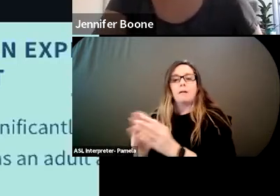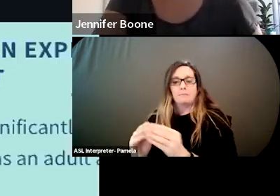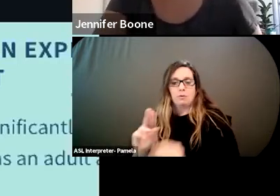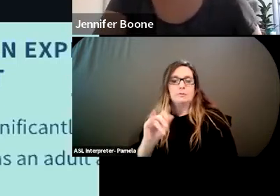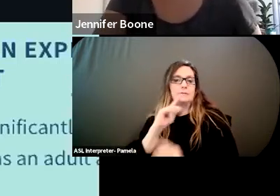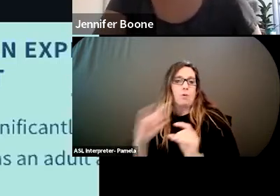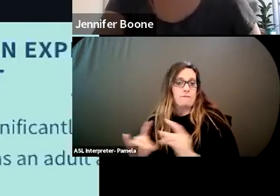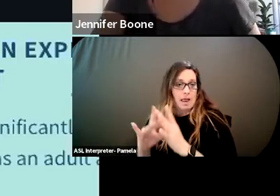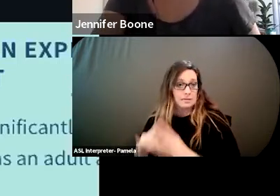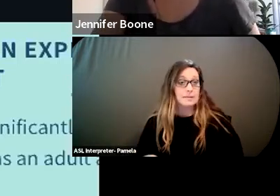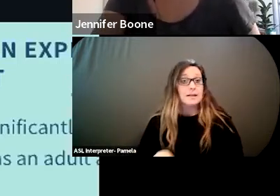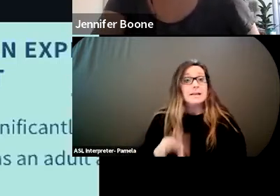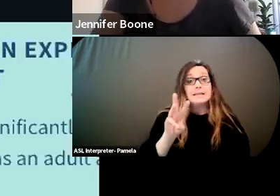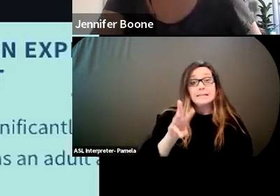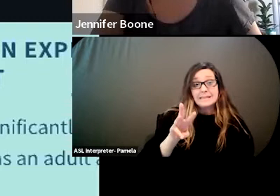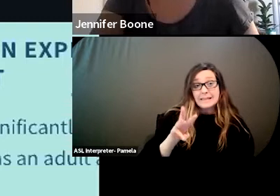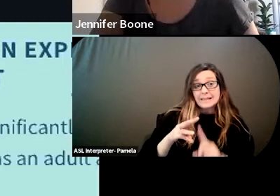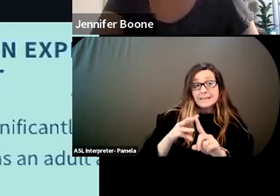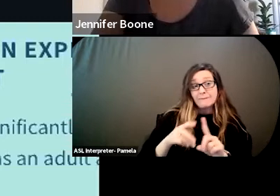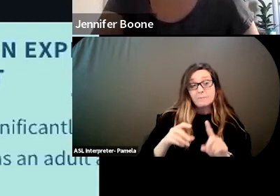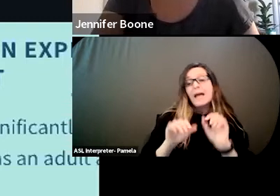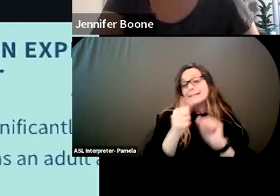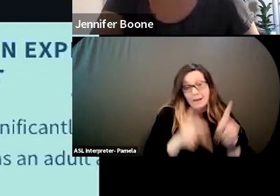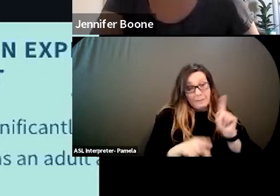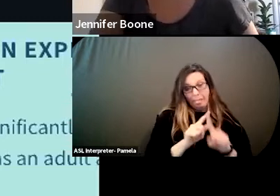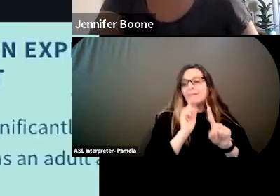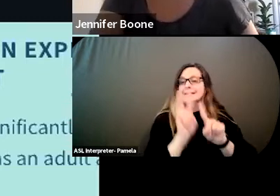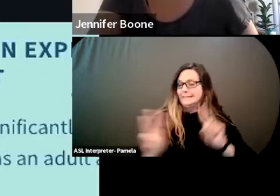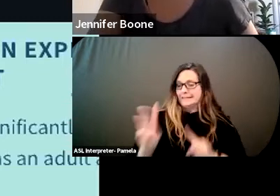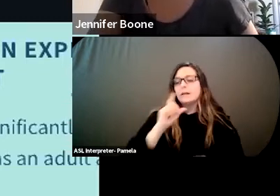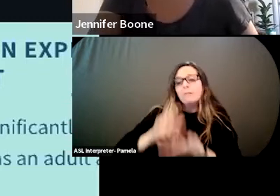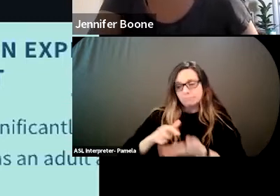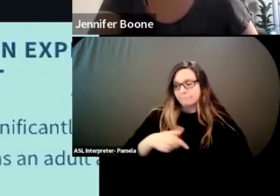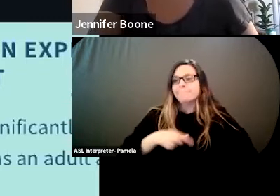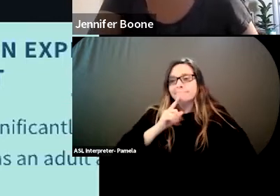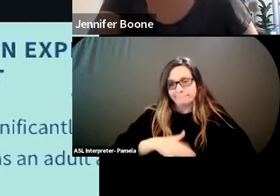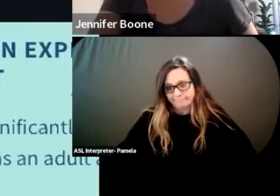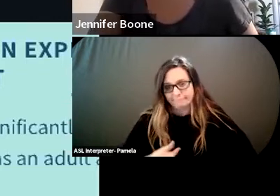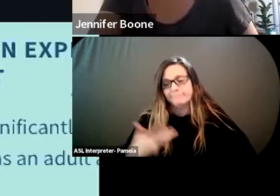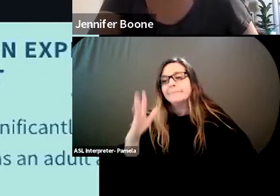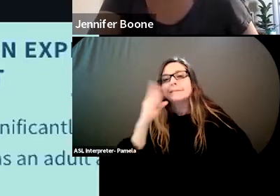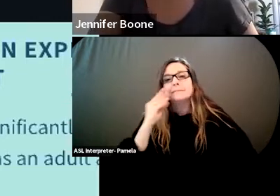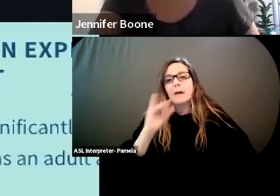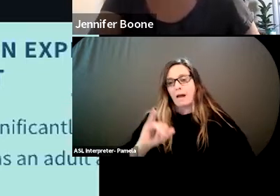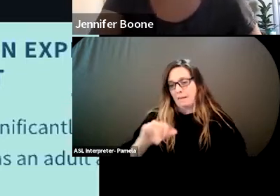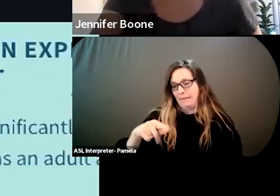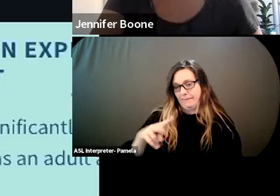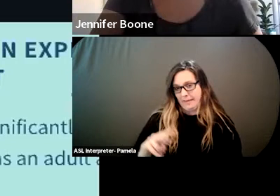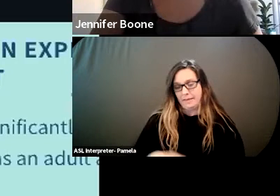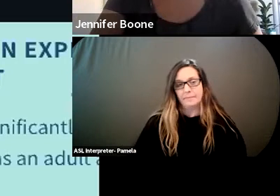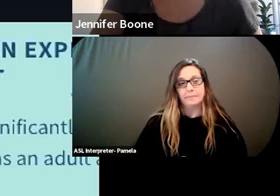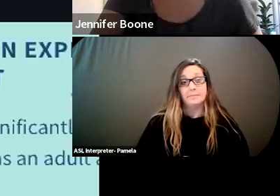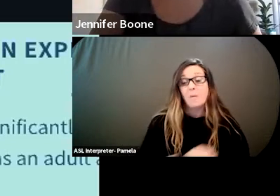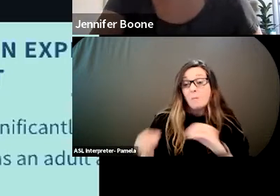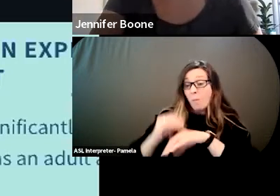report experiencing physical or sexual non-partner violence at some point in their lives, compared to 4 out of 10 heterosexual people. This violence